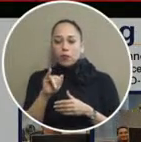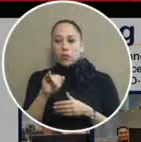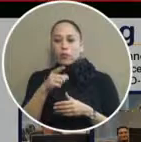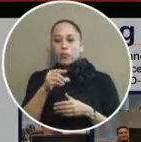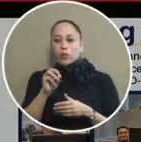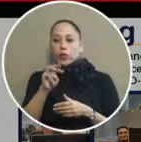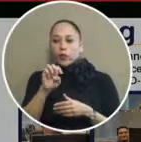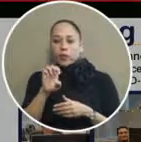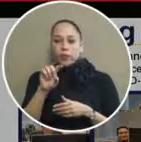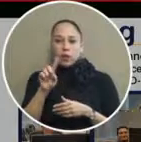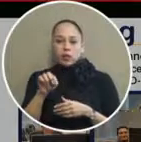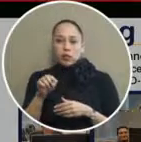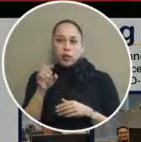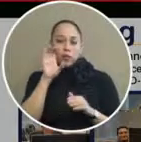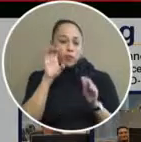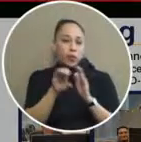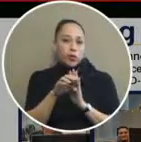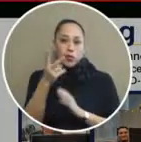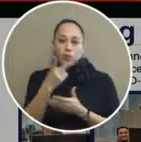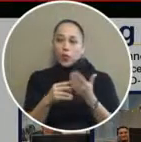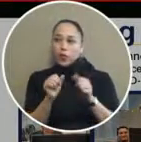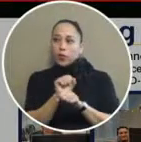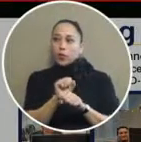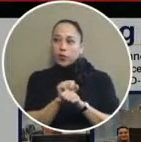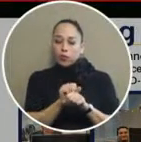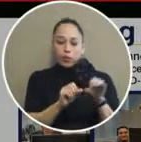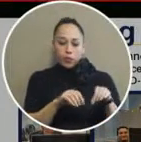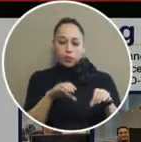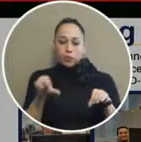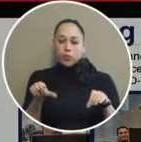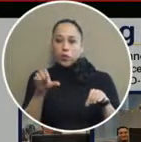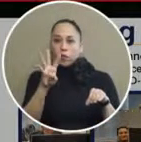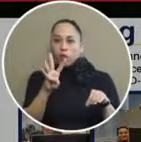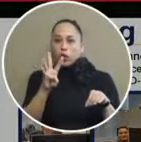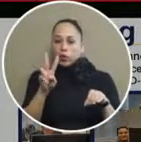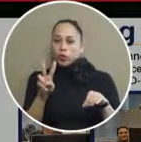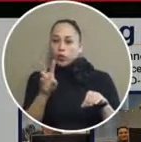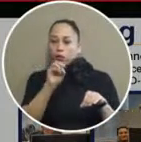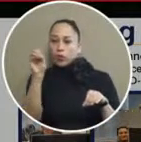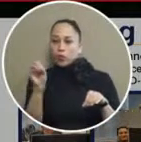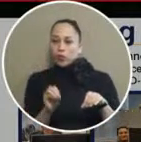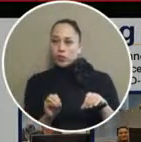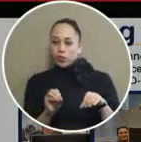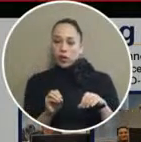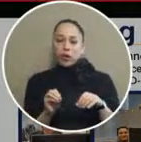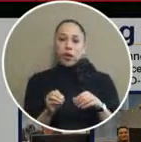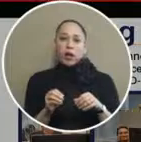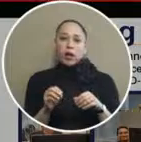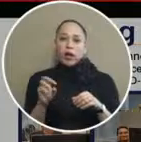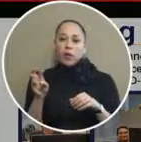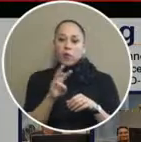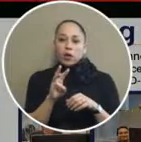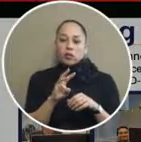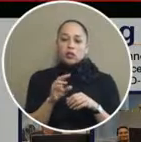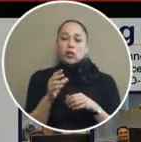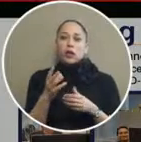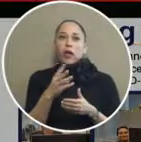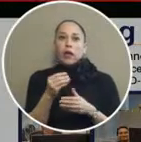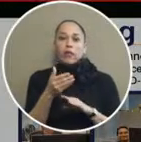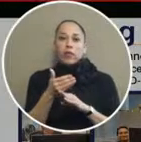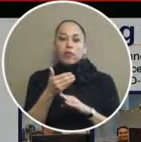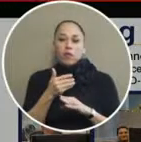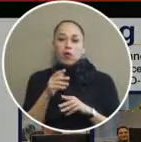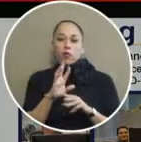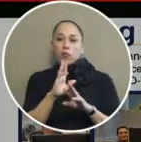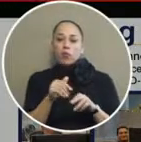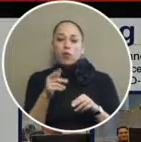pictured here both those folks that are working on site, the 42% that were referenced by Carrie Weston previously, as well as others that have